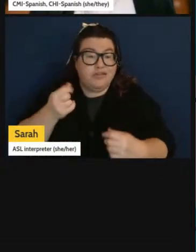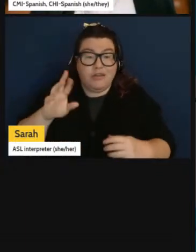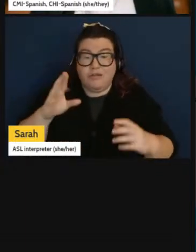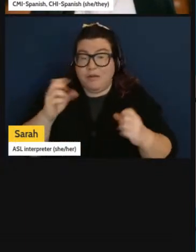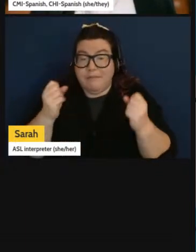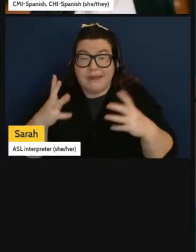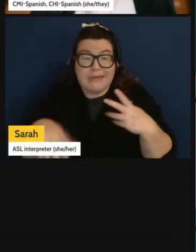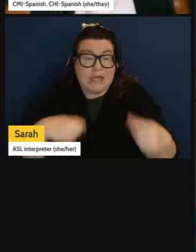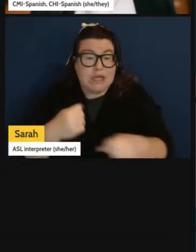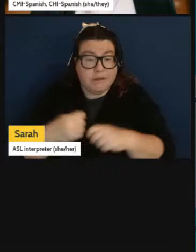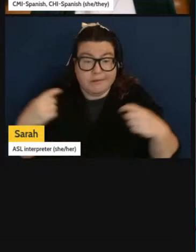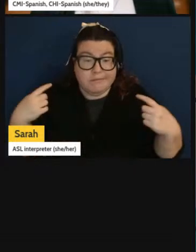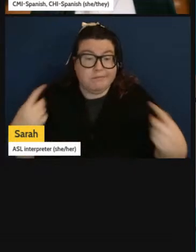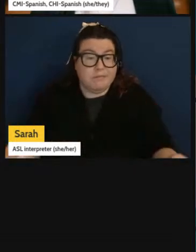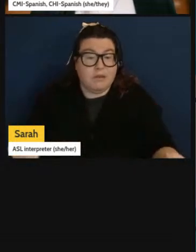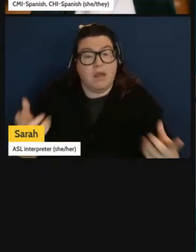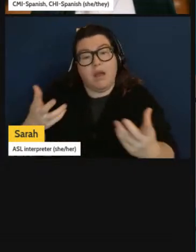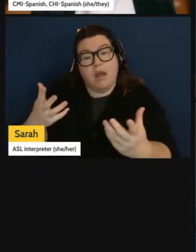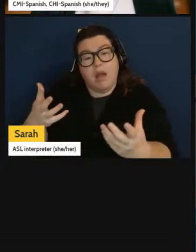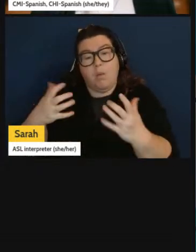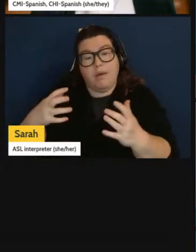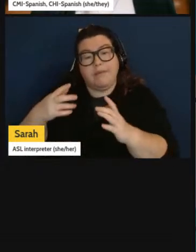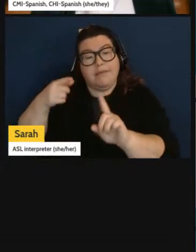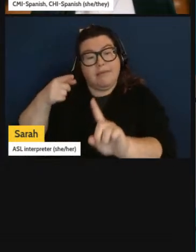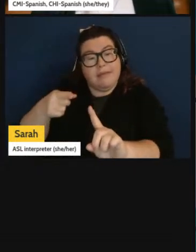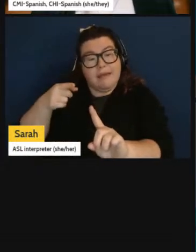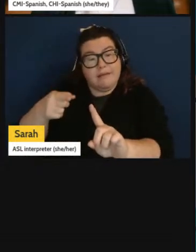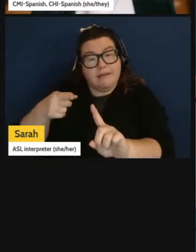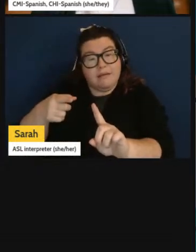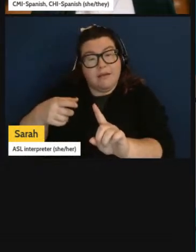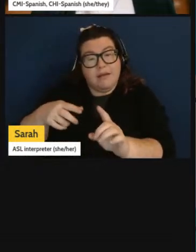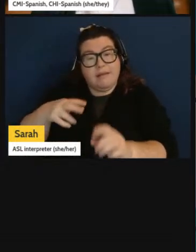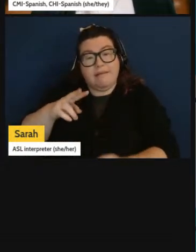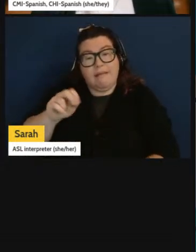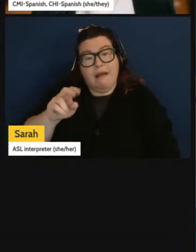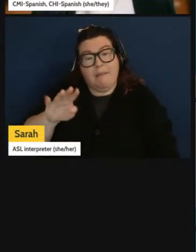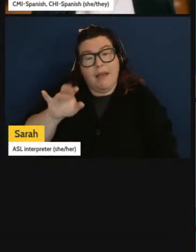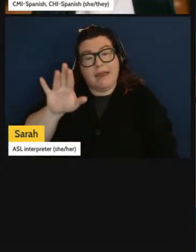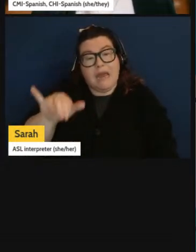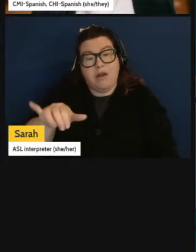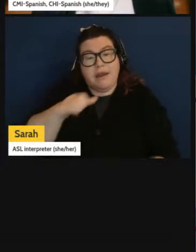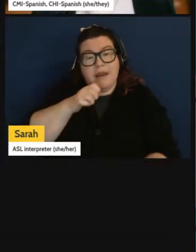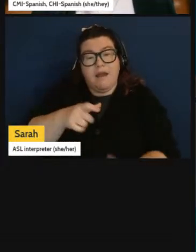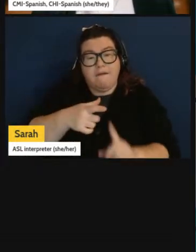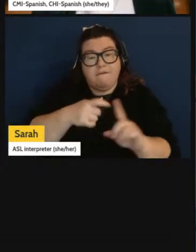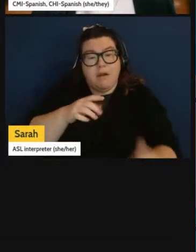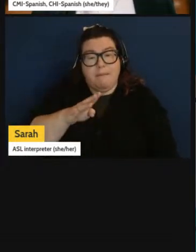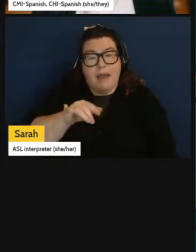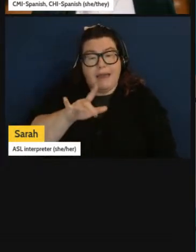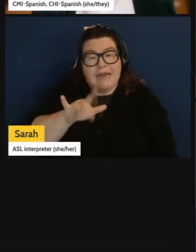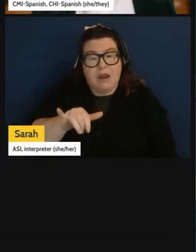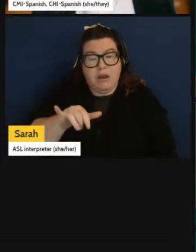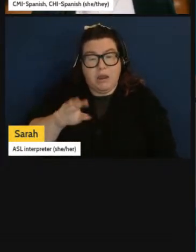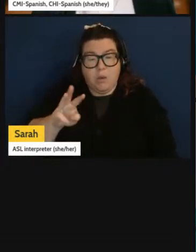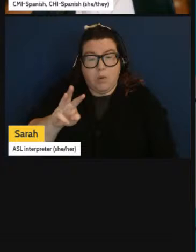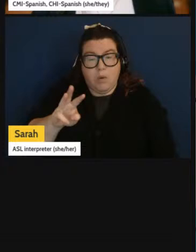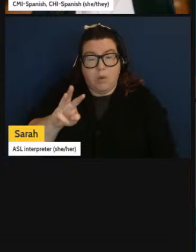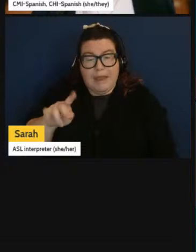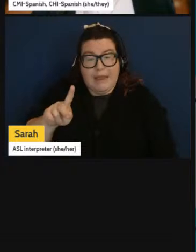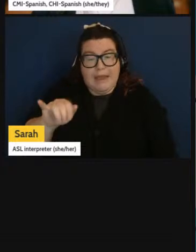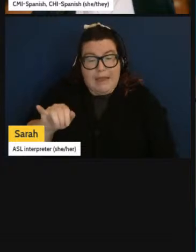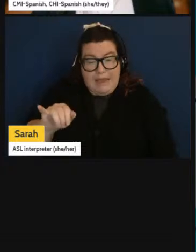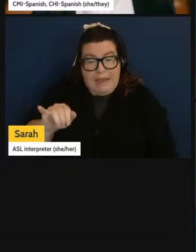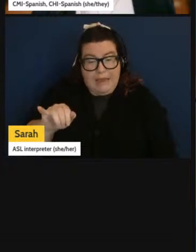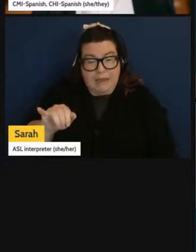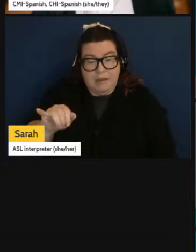So I want to just point out here that this definition of non-binary comes from Non-Binary Wiki. So this is a definition